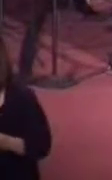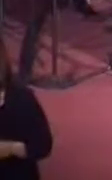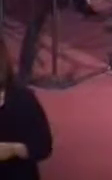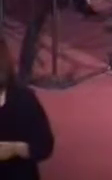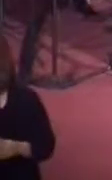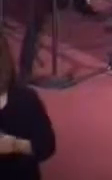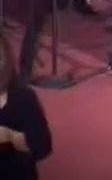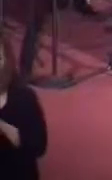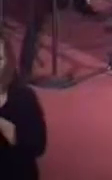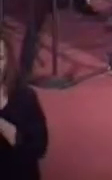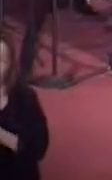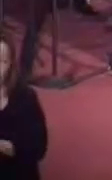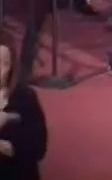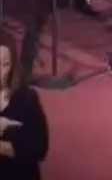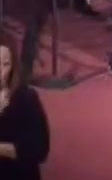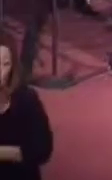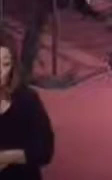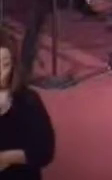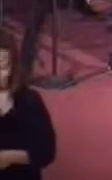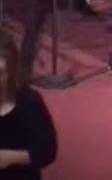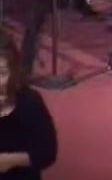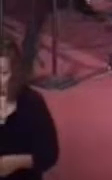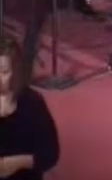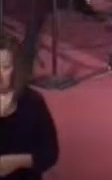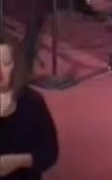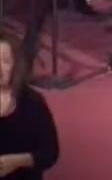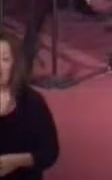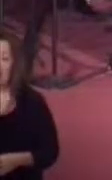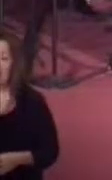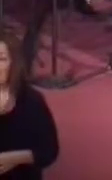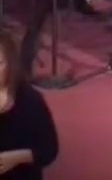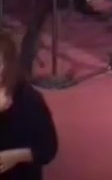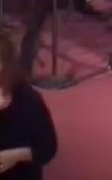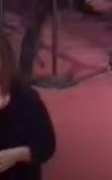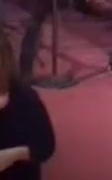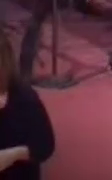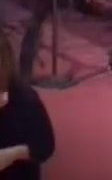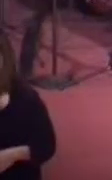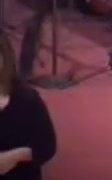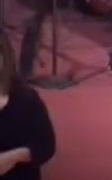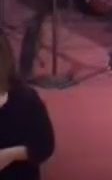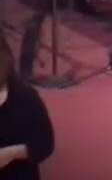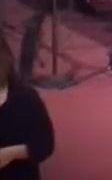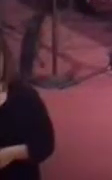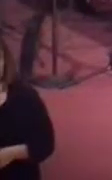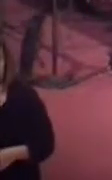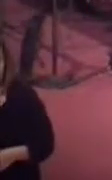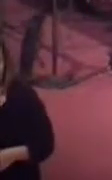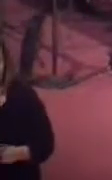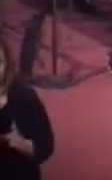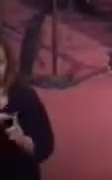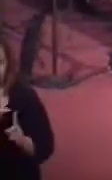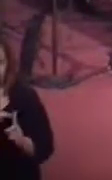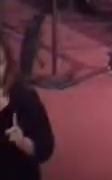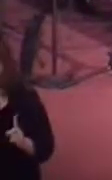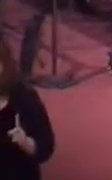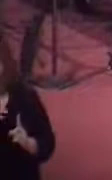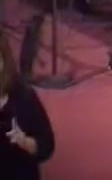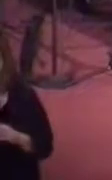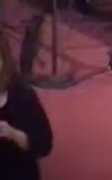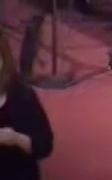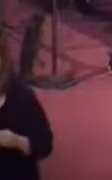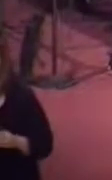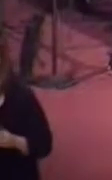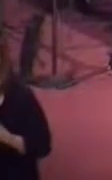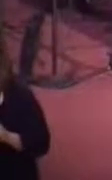born. Who was that man? It was Daniel. God saw a man in Israel who would be